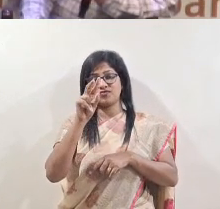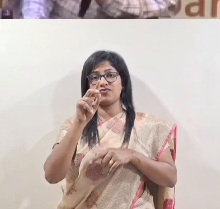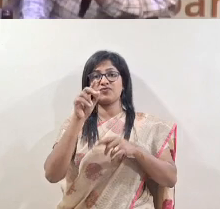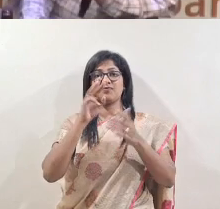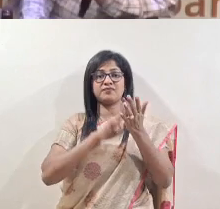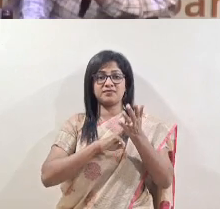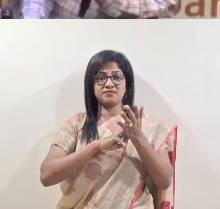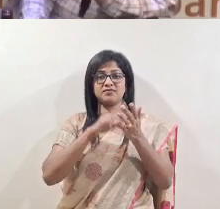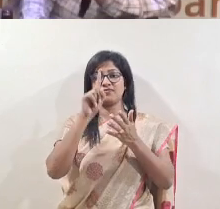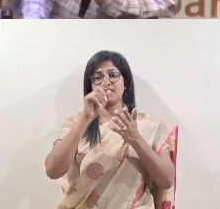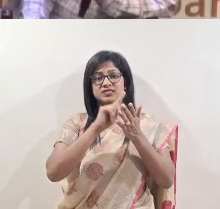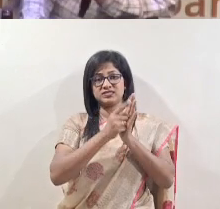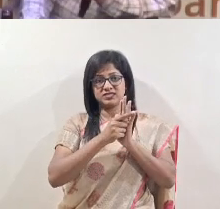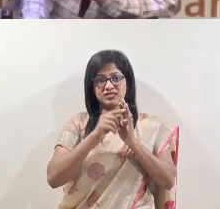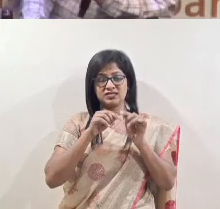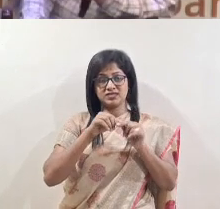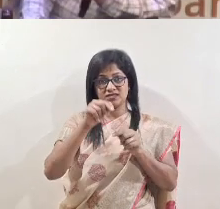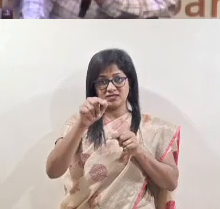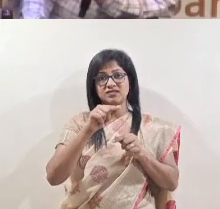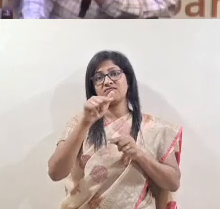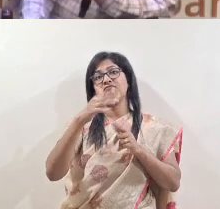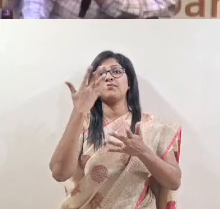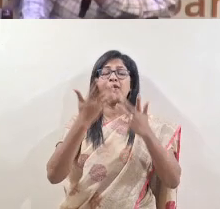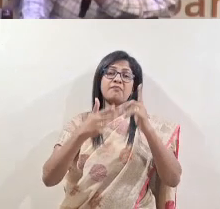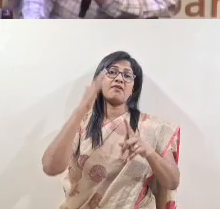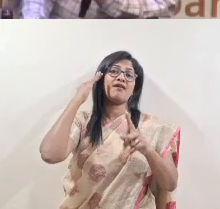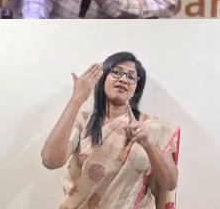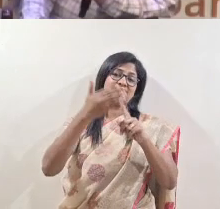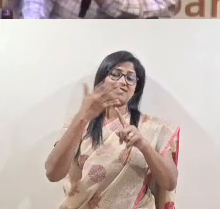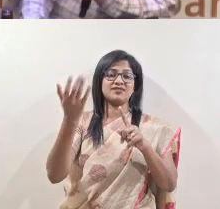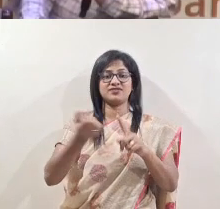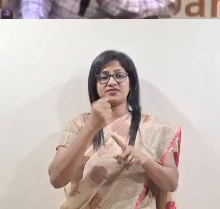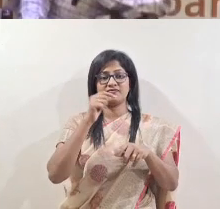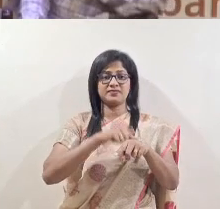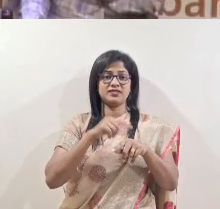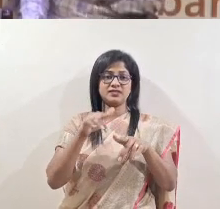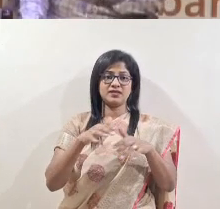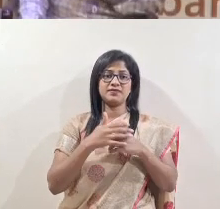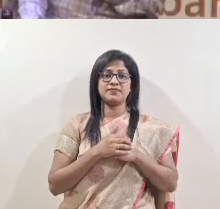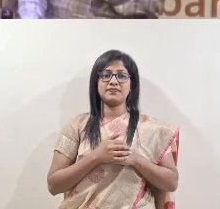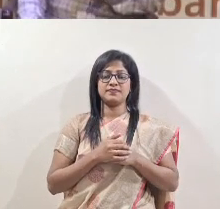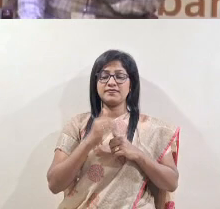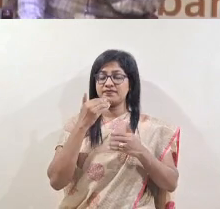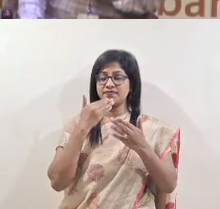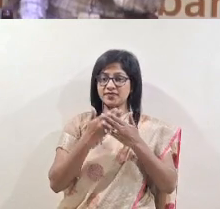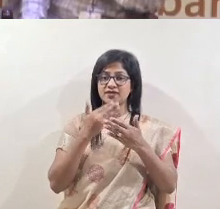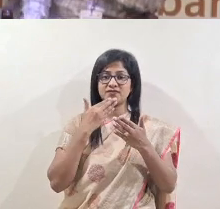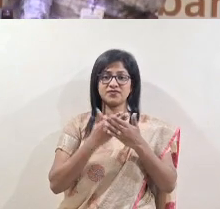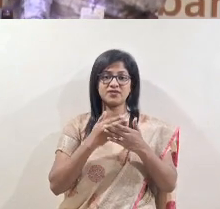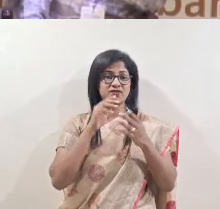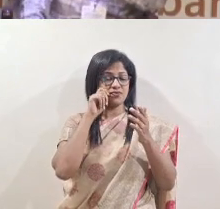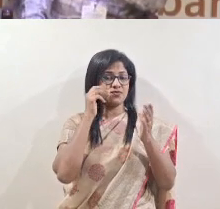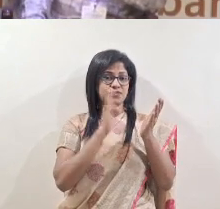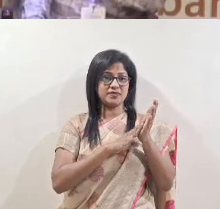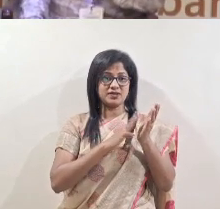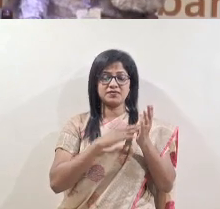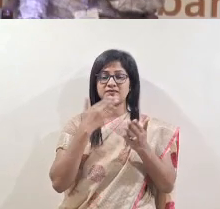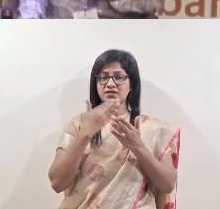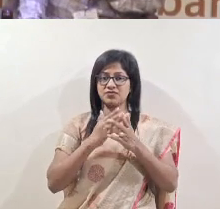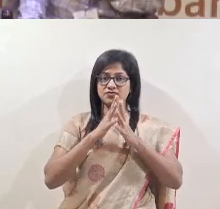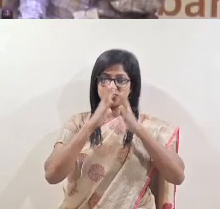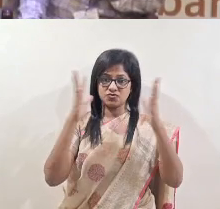speed, that will be sort of an achievement for this time period. Thank you. Okay. Thank you, Mehrab. Thank you so much.